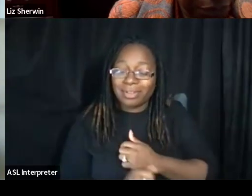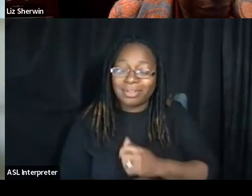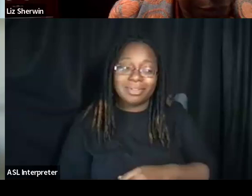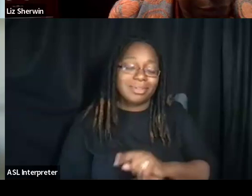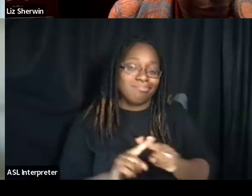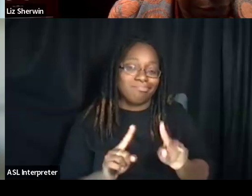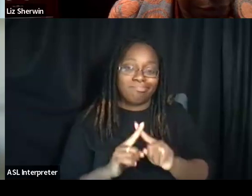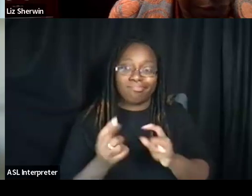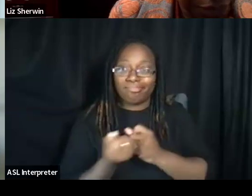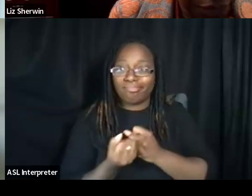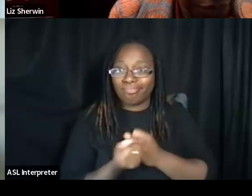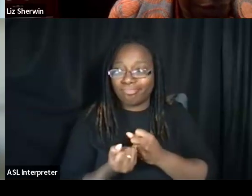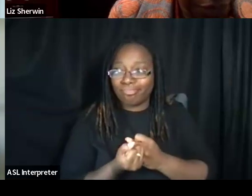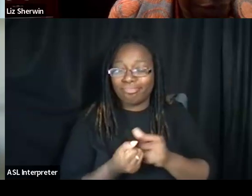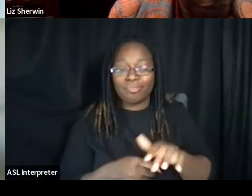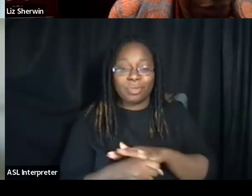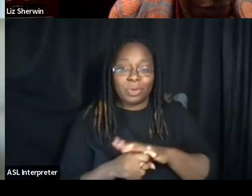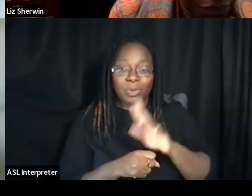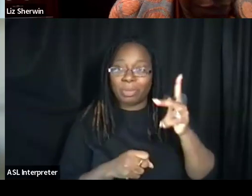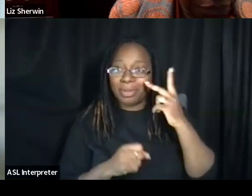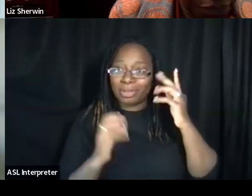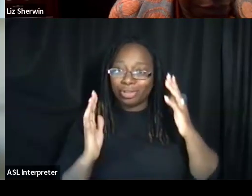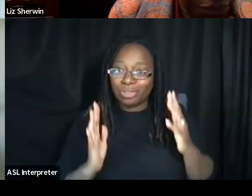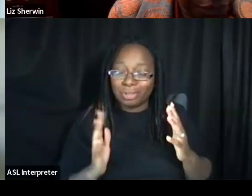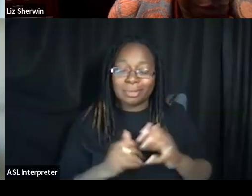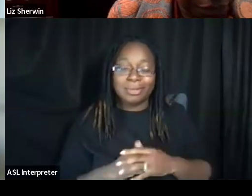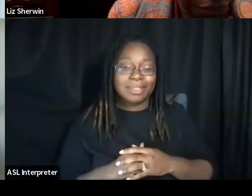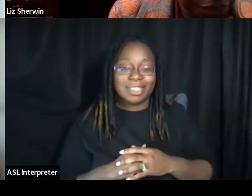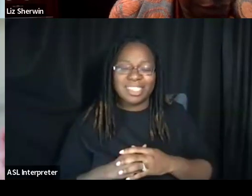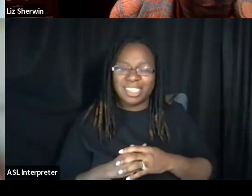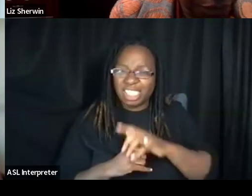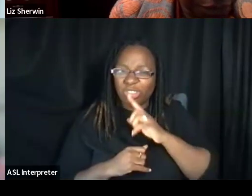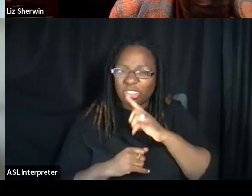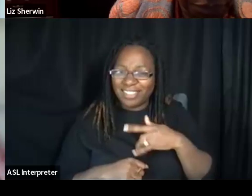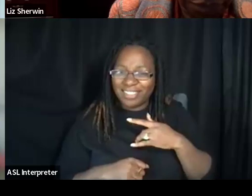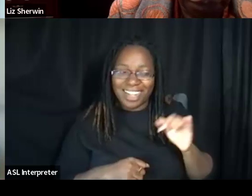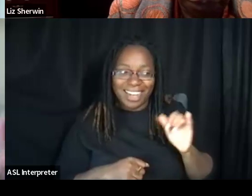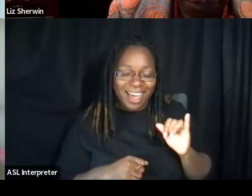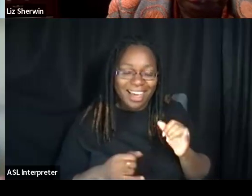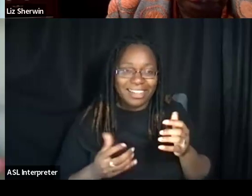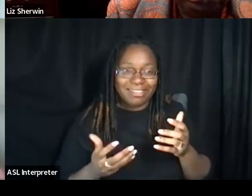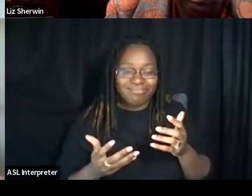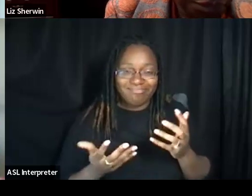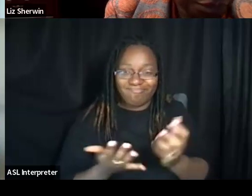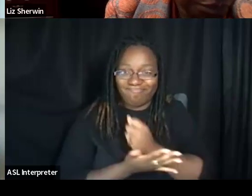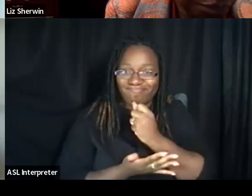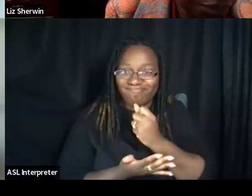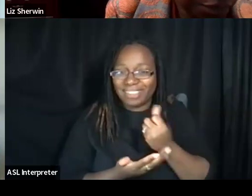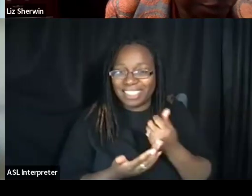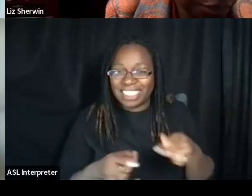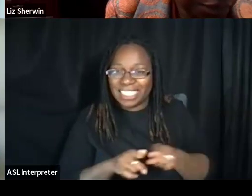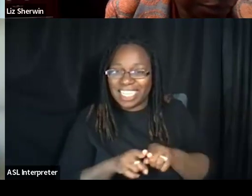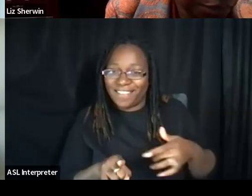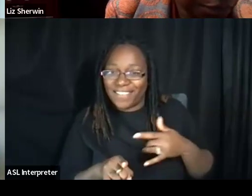and local politicians came in. So it really felt like you're getting that parade feel